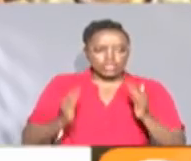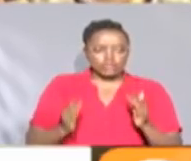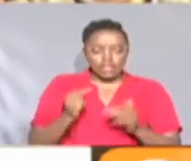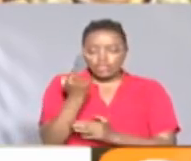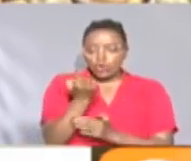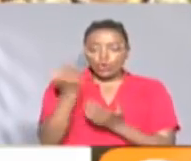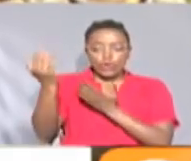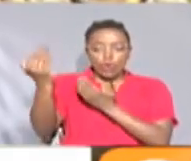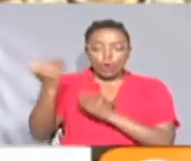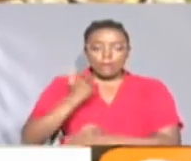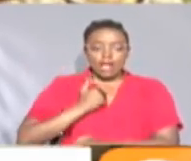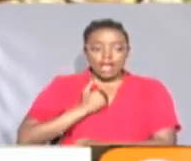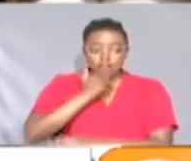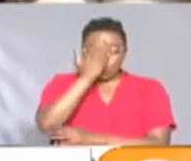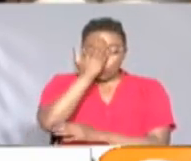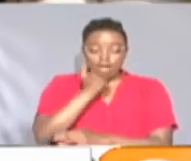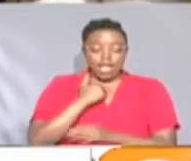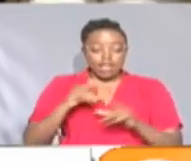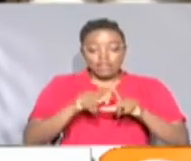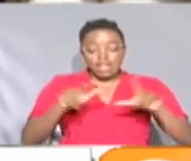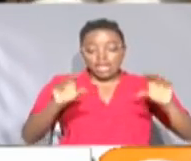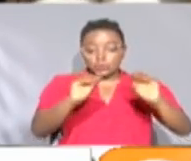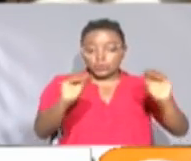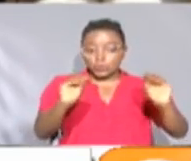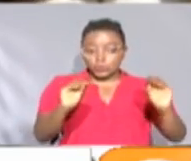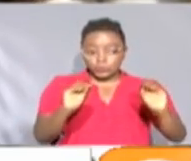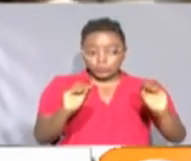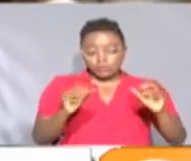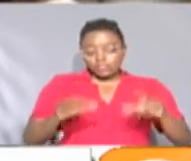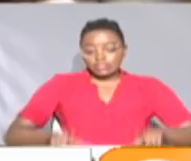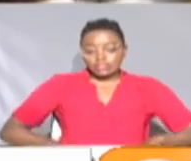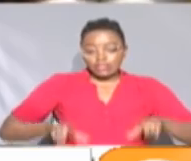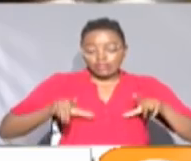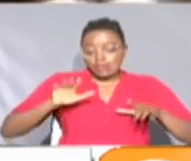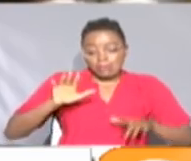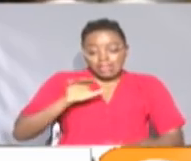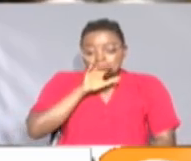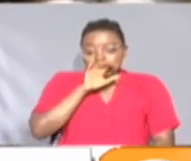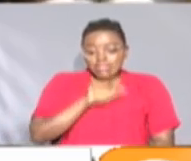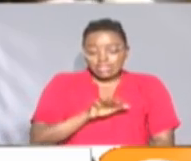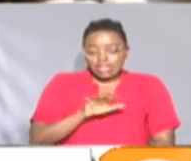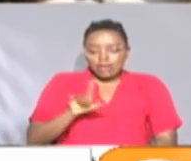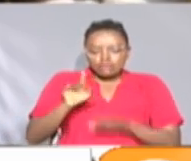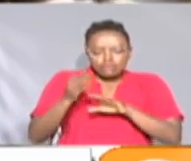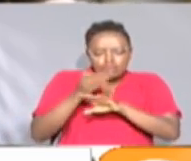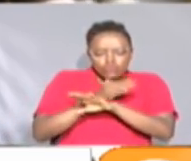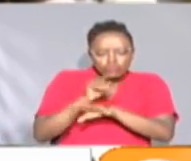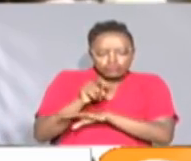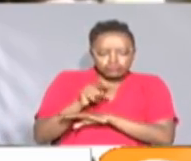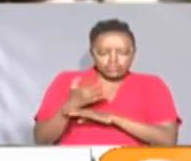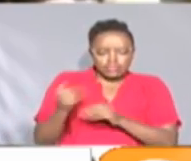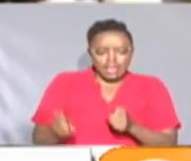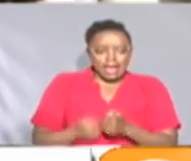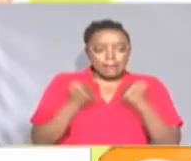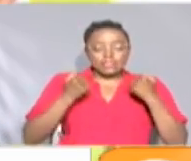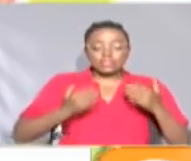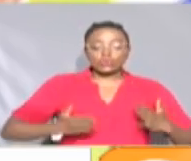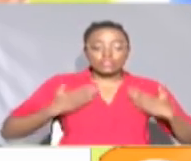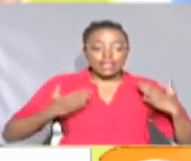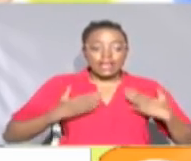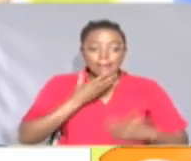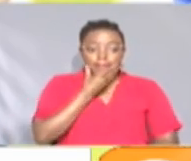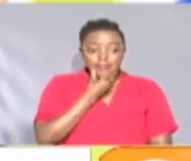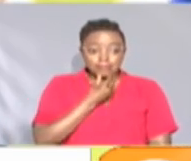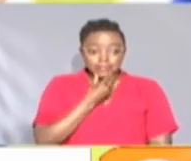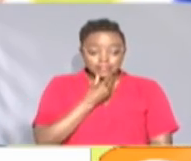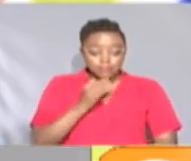hope she had, as she has no land in her name, surviving of her son. On the day before the fateful night, he was a happy man. Kabla